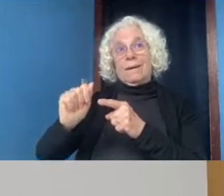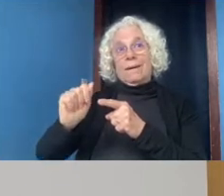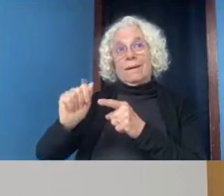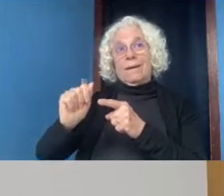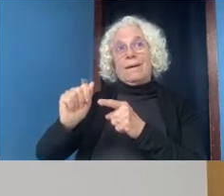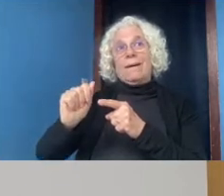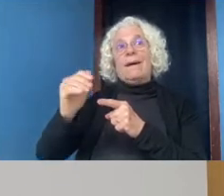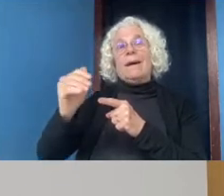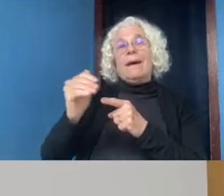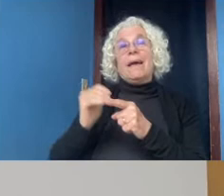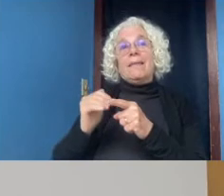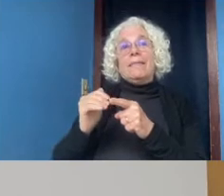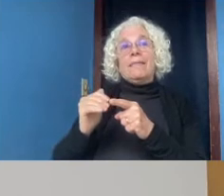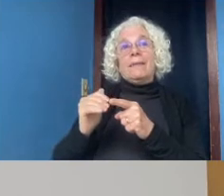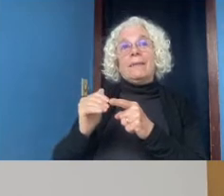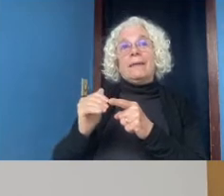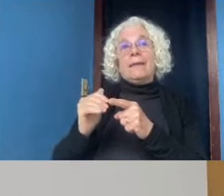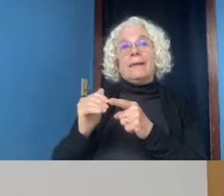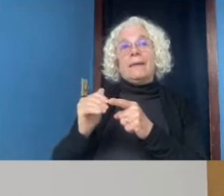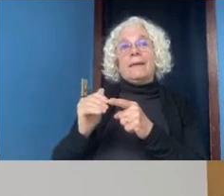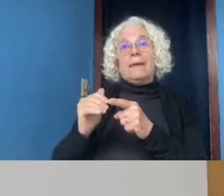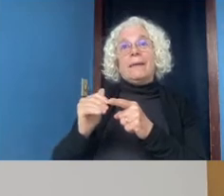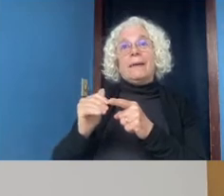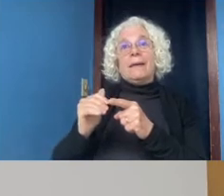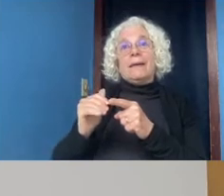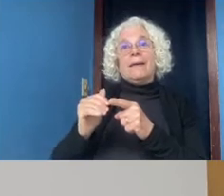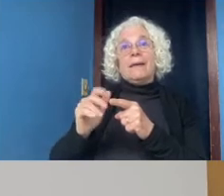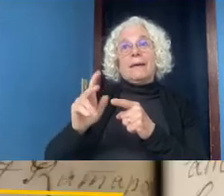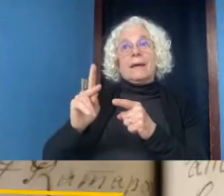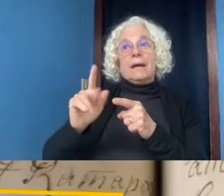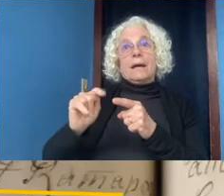the sachem of the Ramapo.